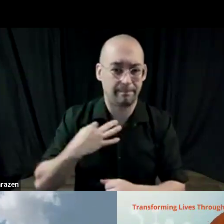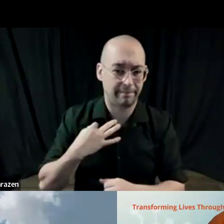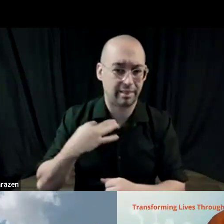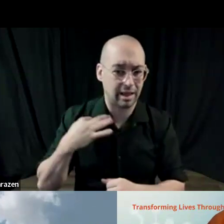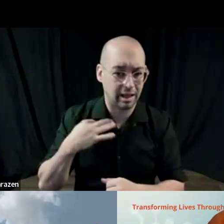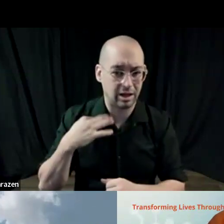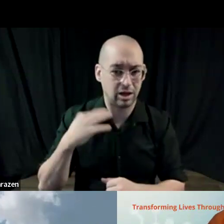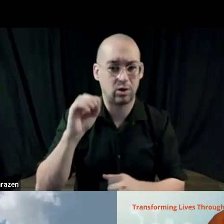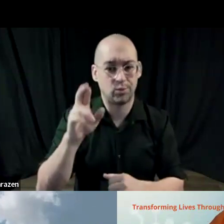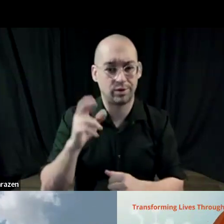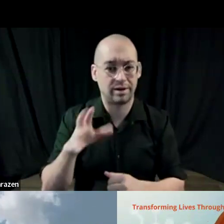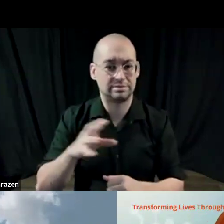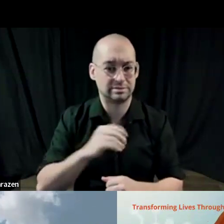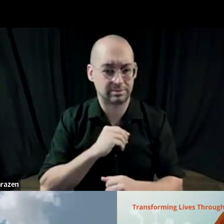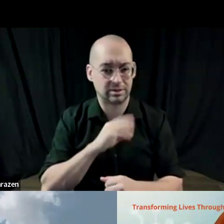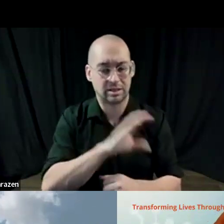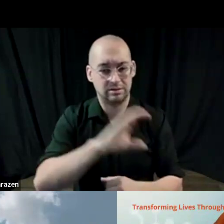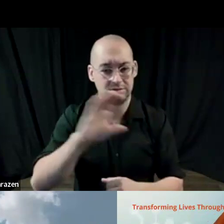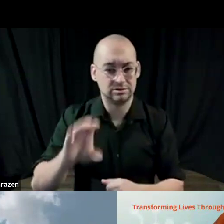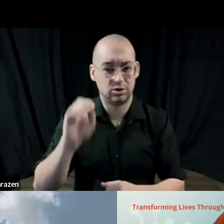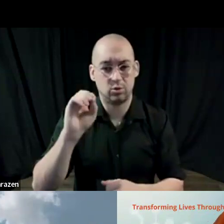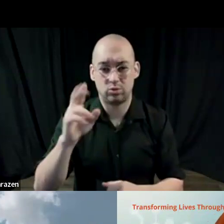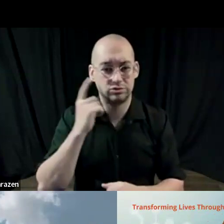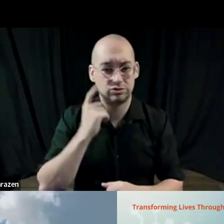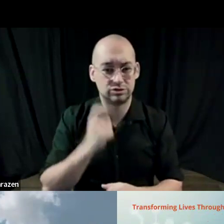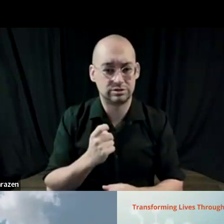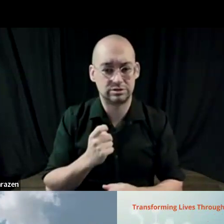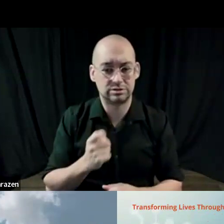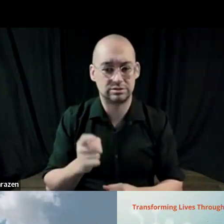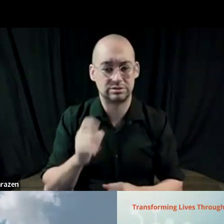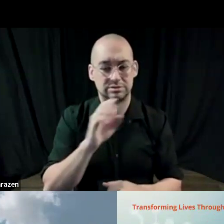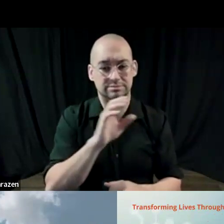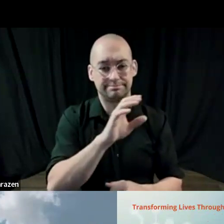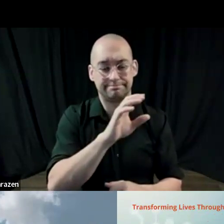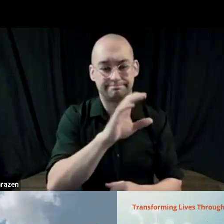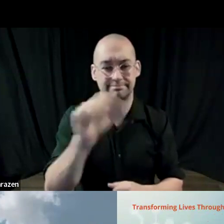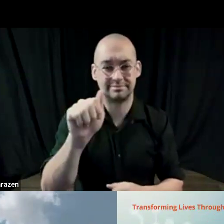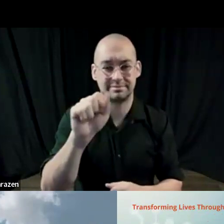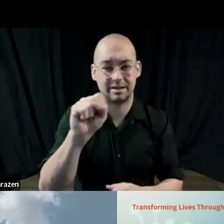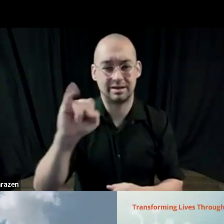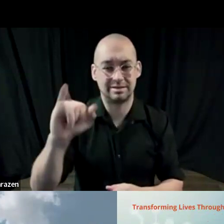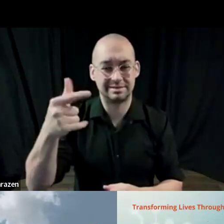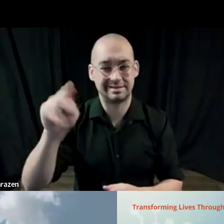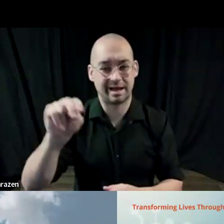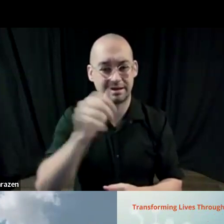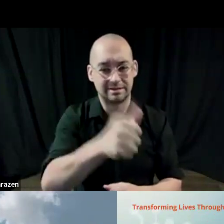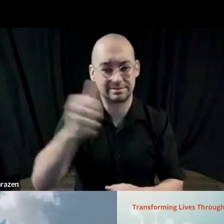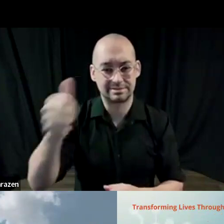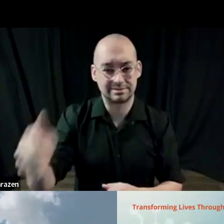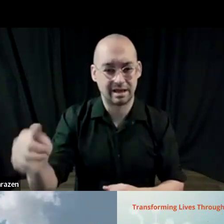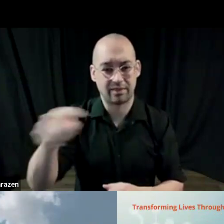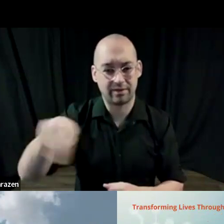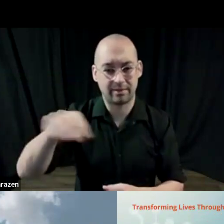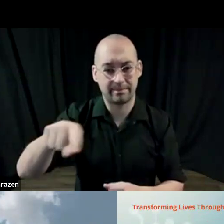or accept the allocation, or are you just going to assign them their allocation? And do they have to have a plan